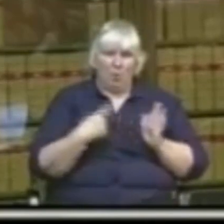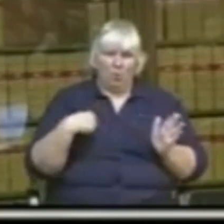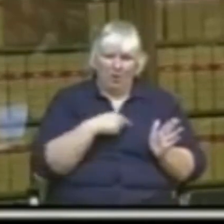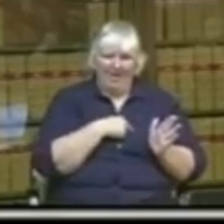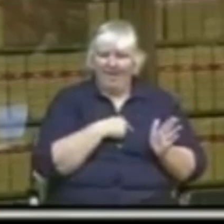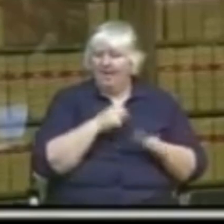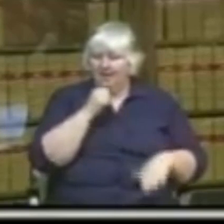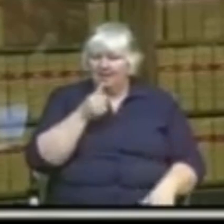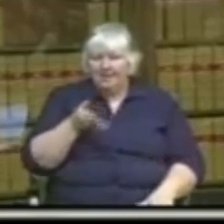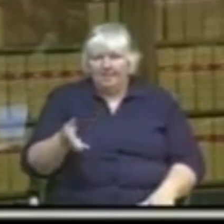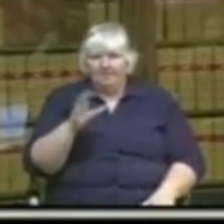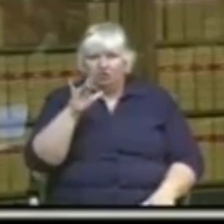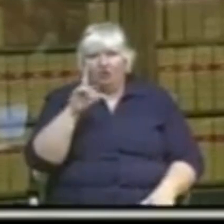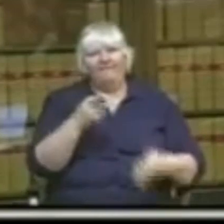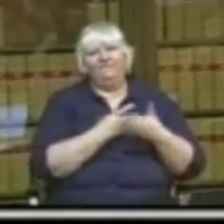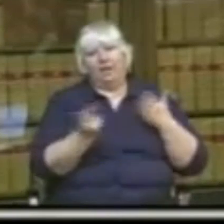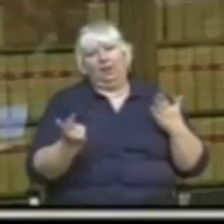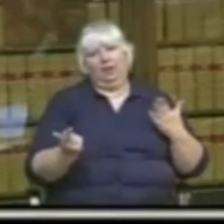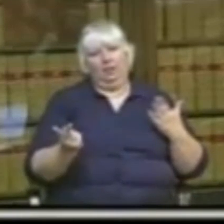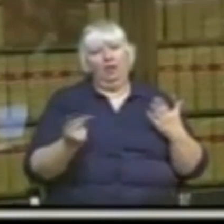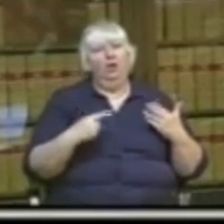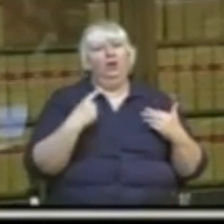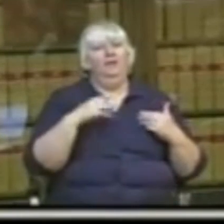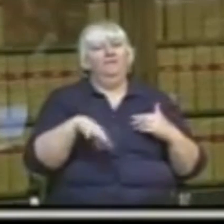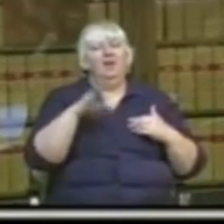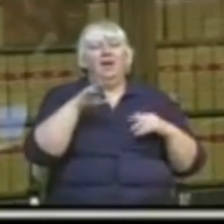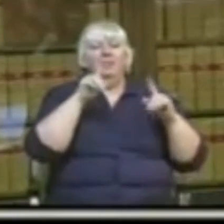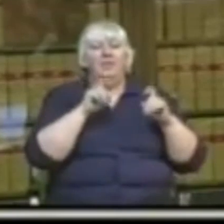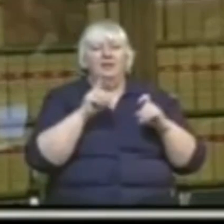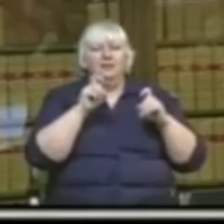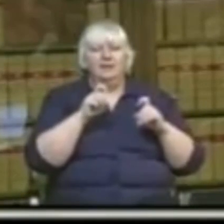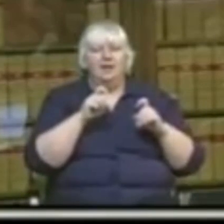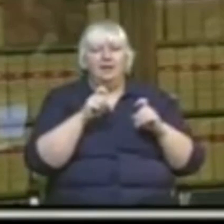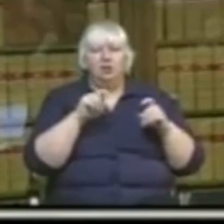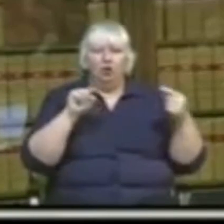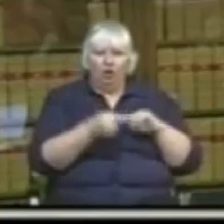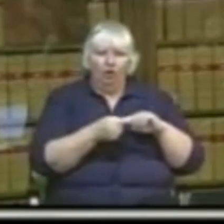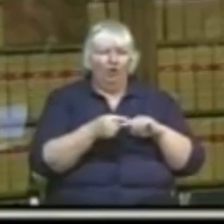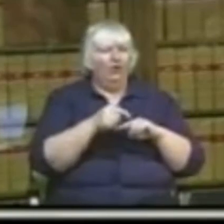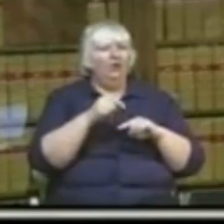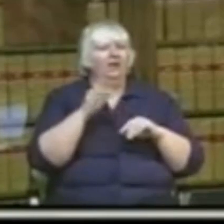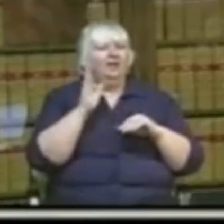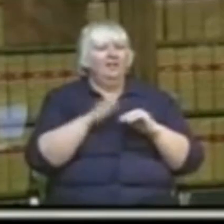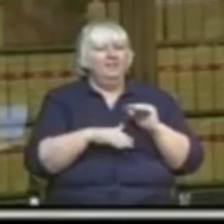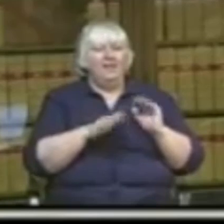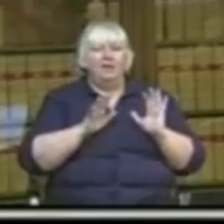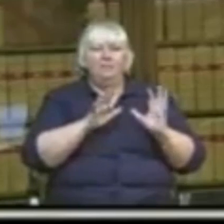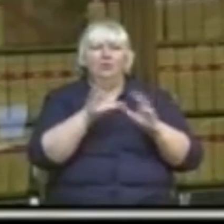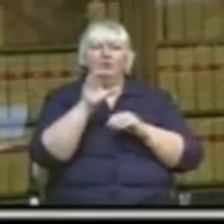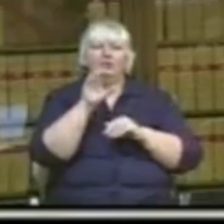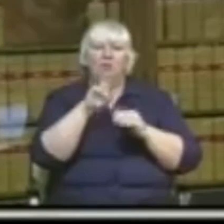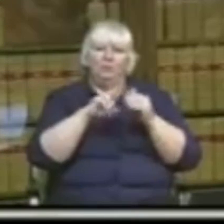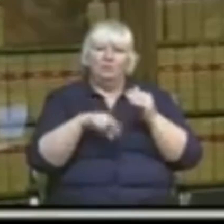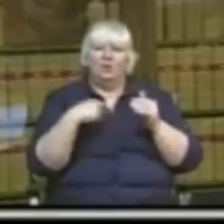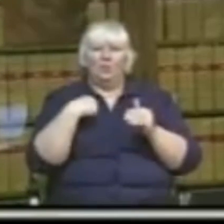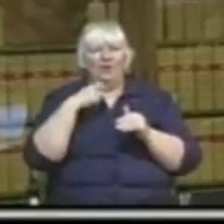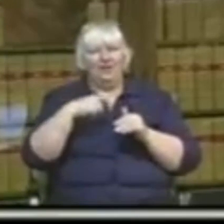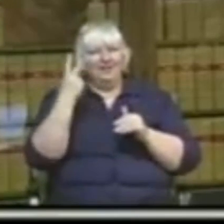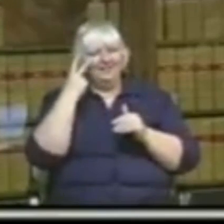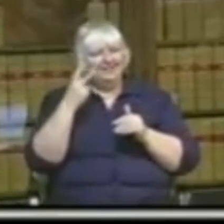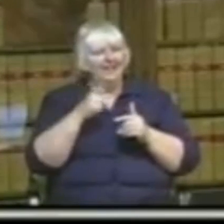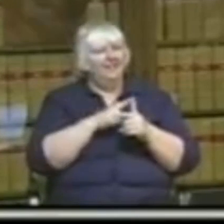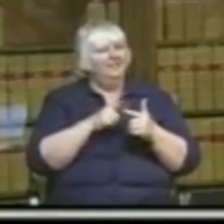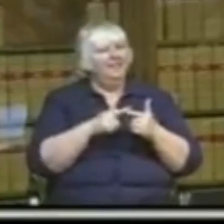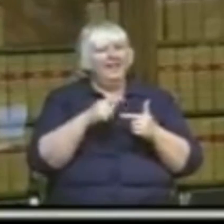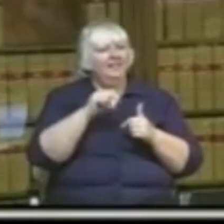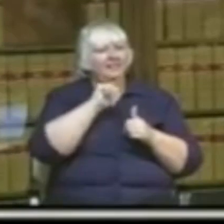not the child, fail. If it is found that these tests impair rather than promote the outcomes we really need to see, then, well, let's just say